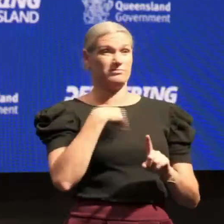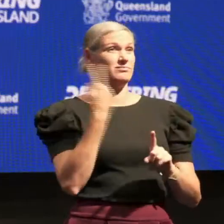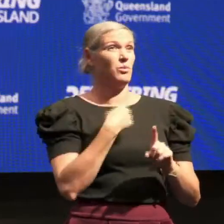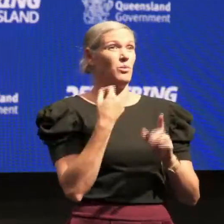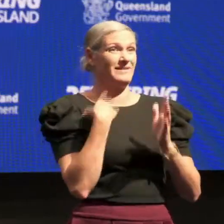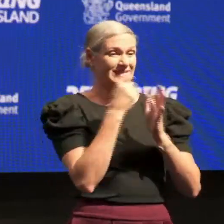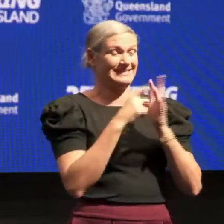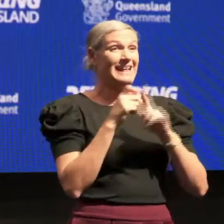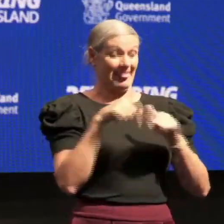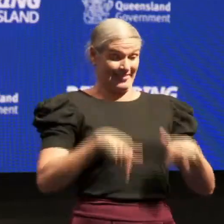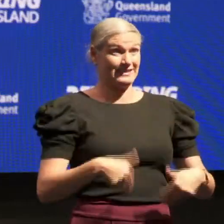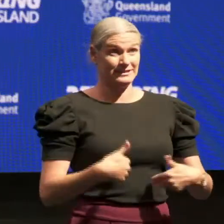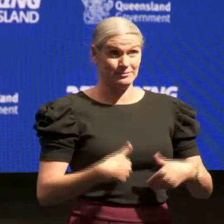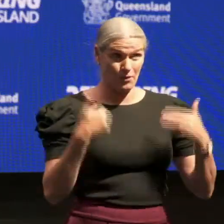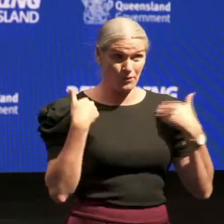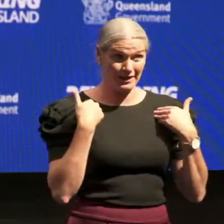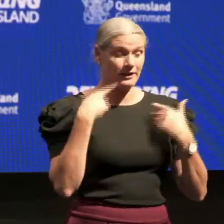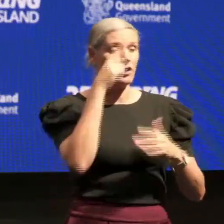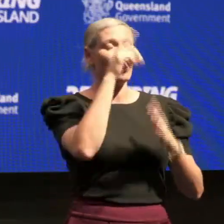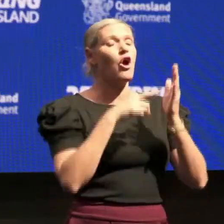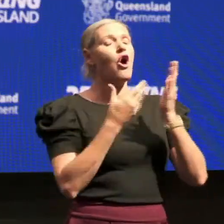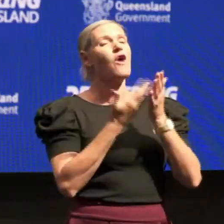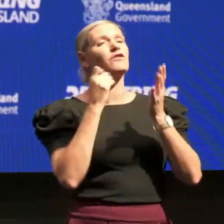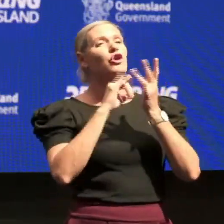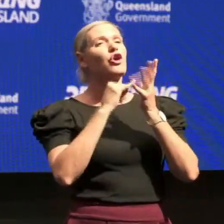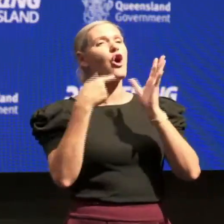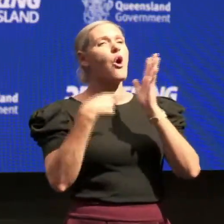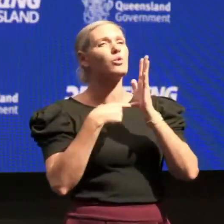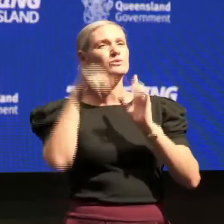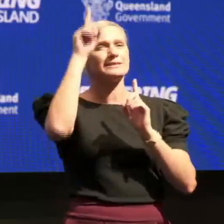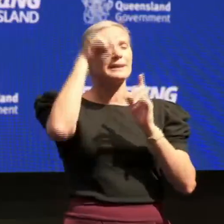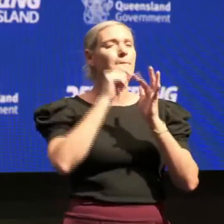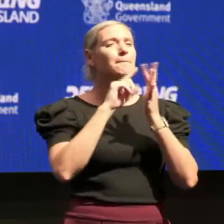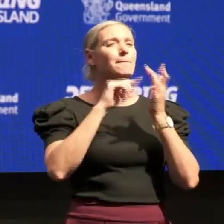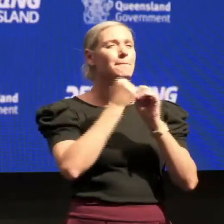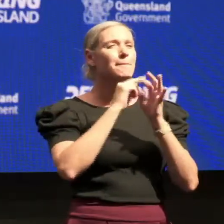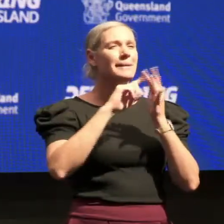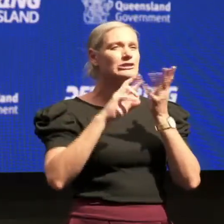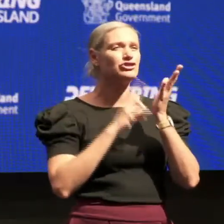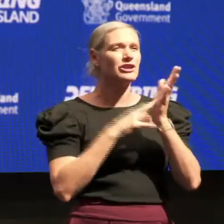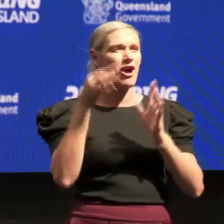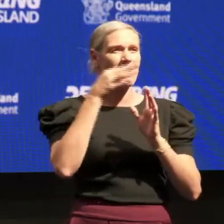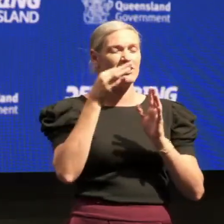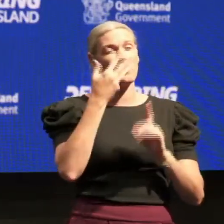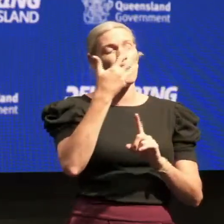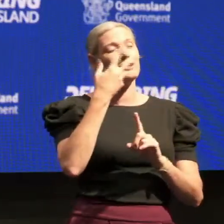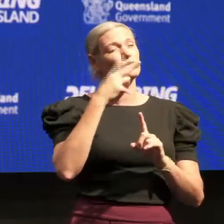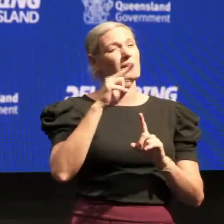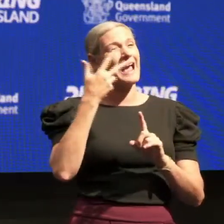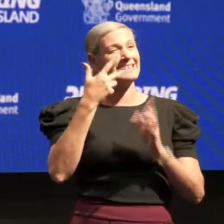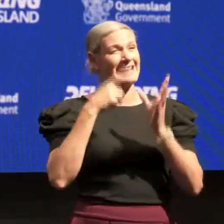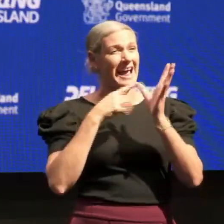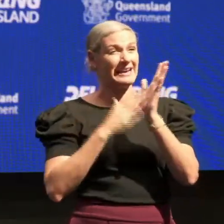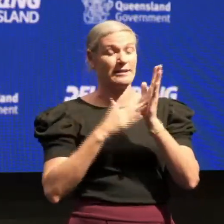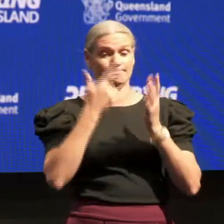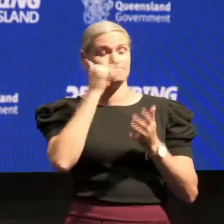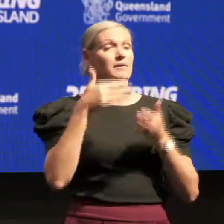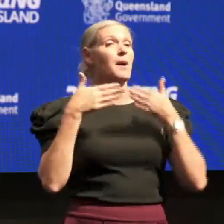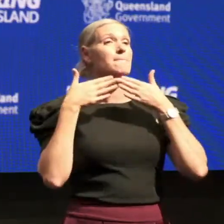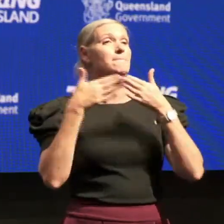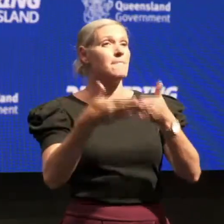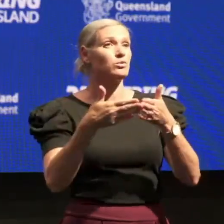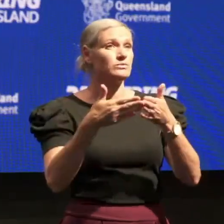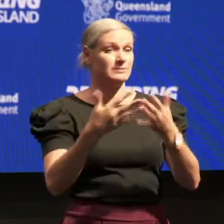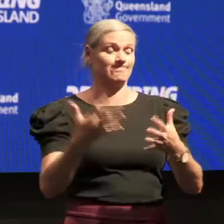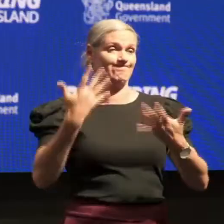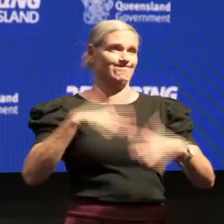have occurred this morning, so off the coast of Cannonvale near Pigeon Island, around 9:28 a.m. this morning, a vessel